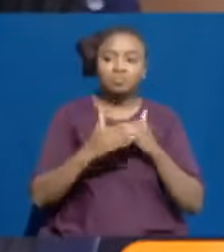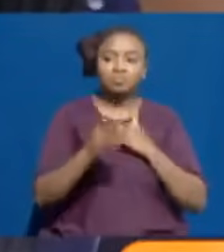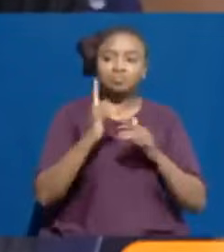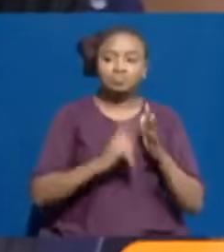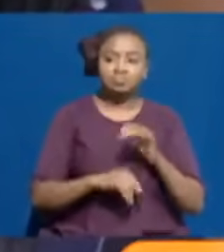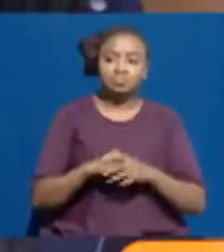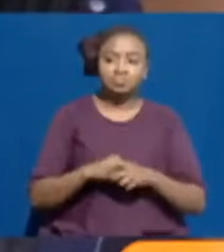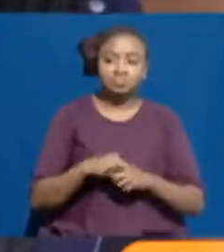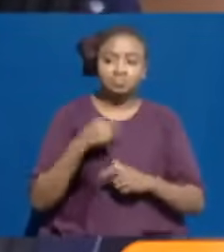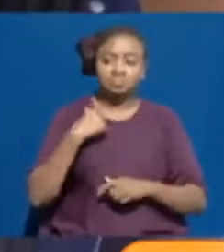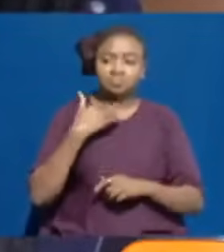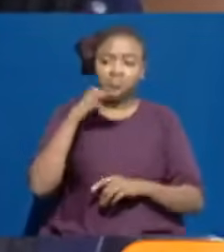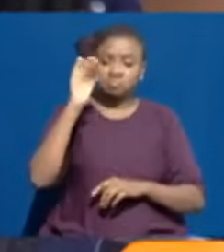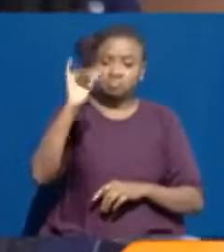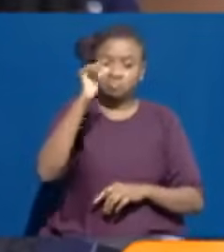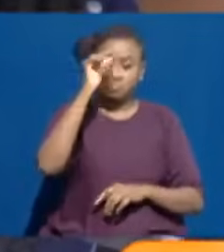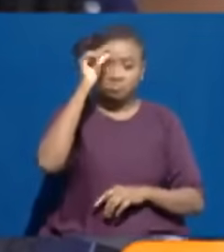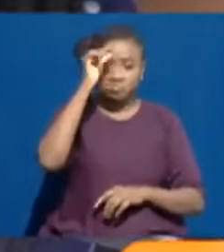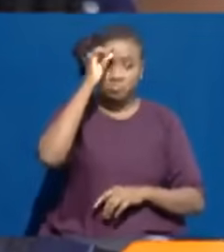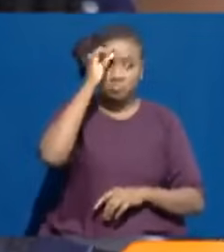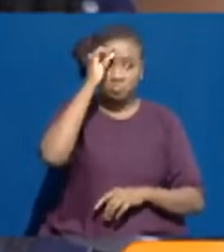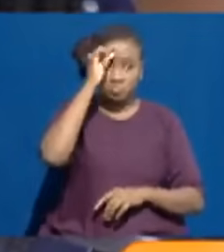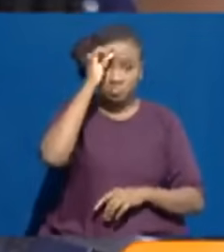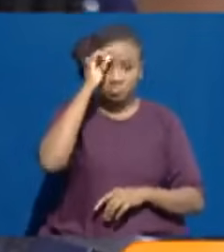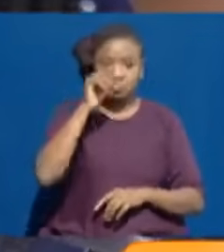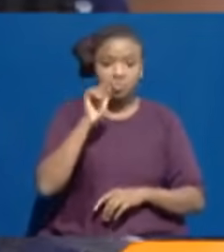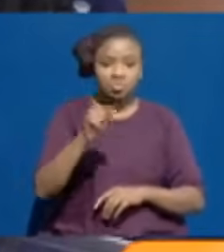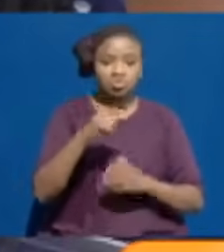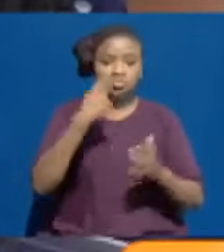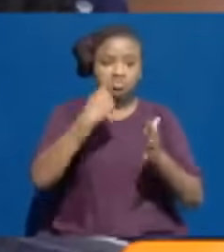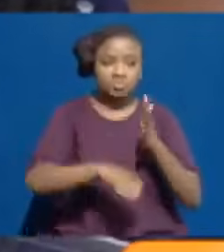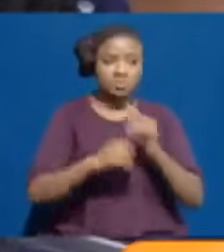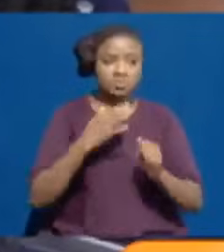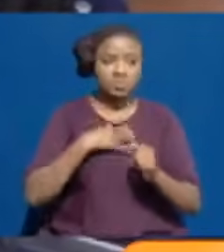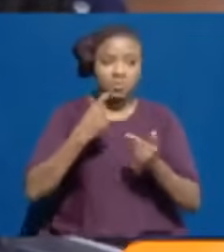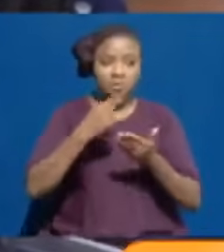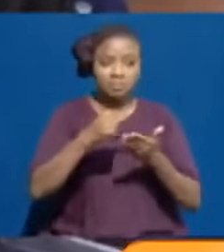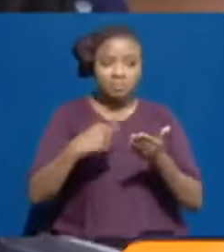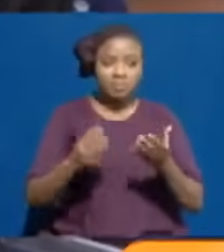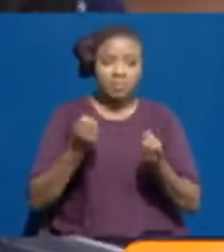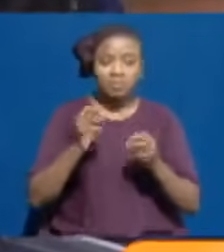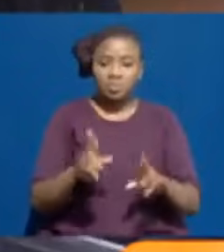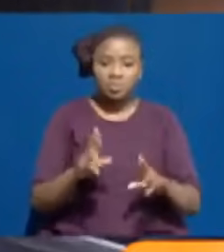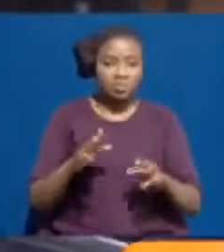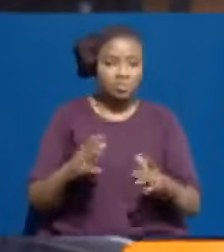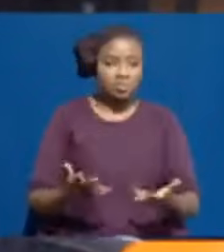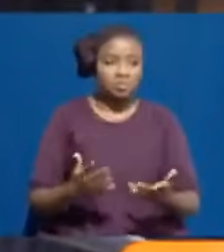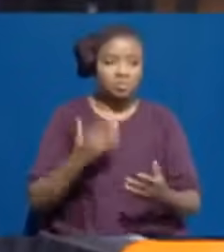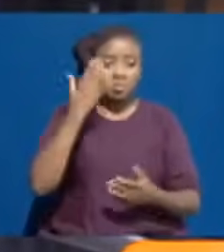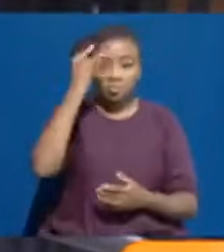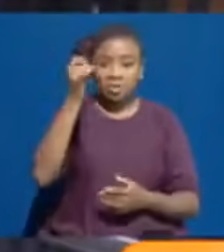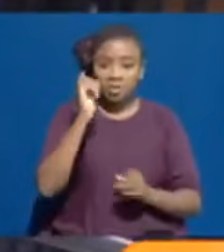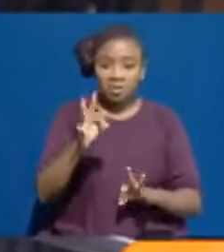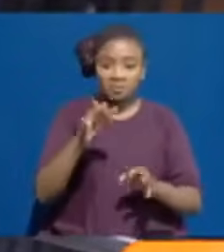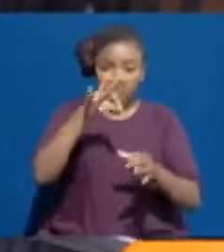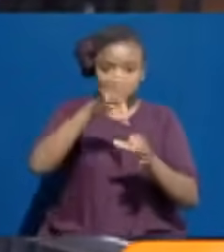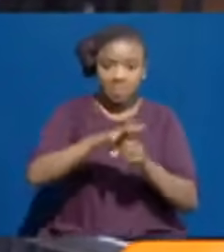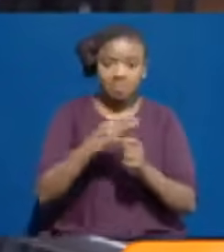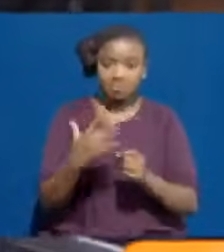government, are you taxing our marks or what? Because if the ballot papers can be